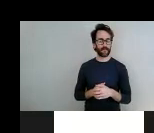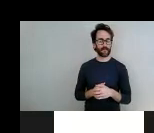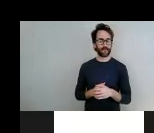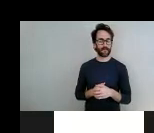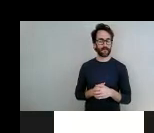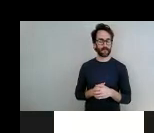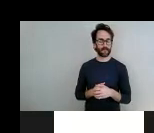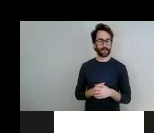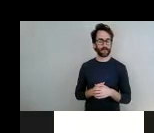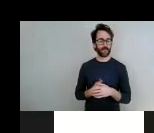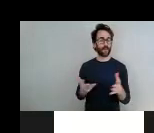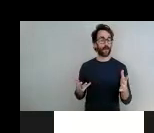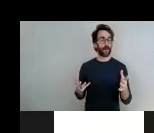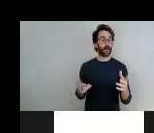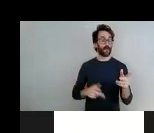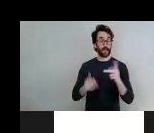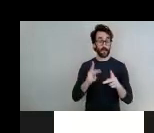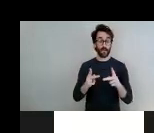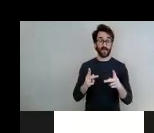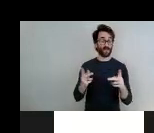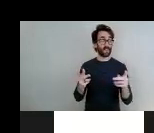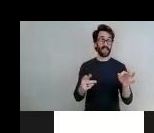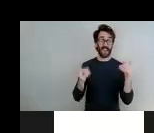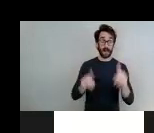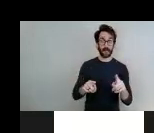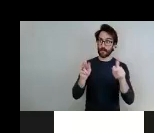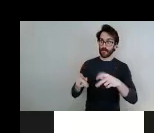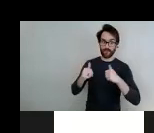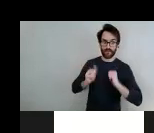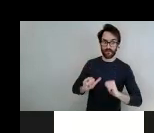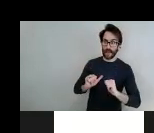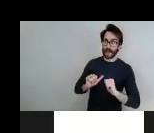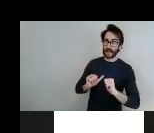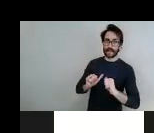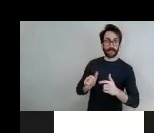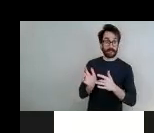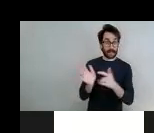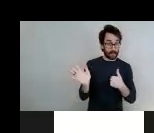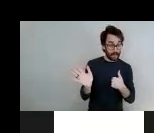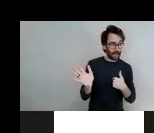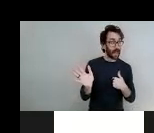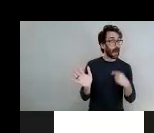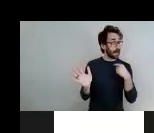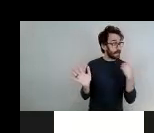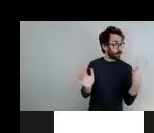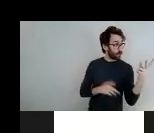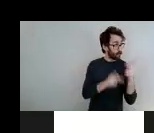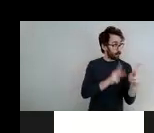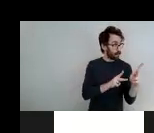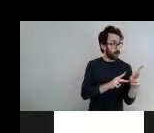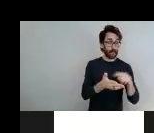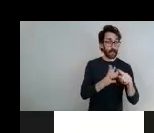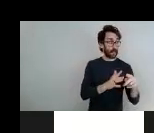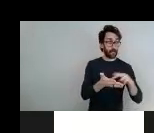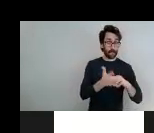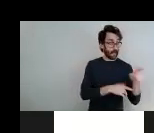2 people about a scam they've encountered, even an attempted fraud, and those 2 people tell another 2 people, that can multiply extremely